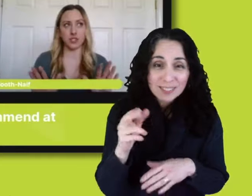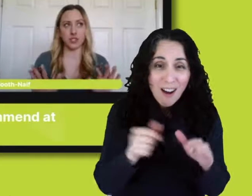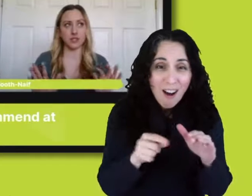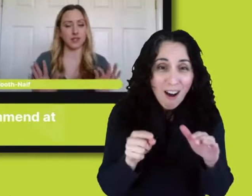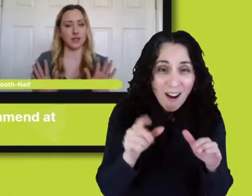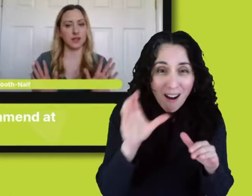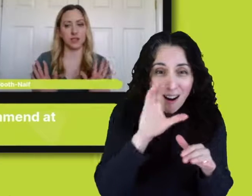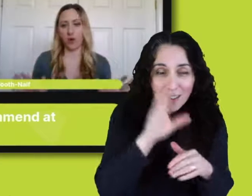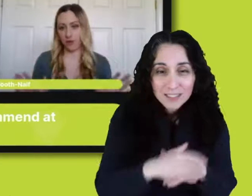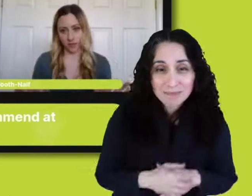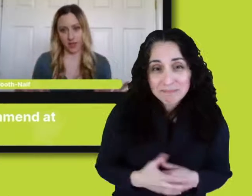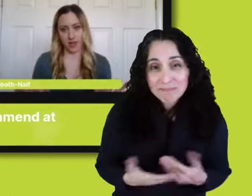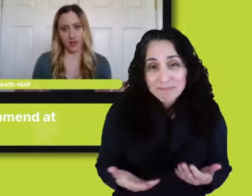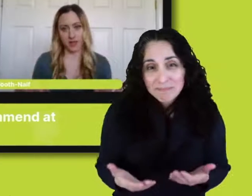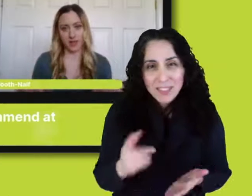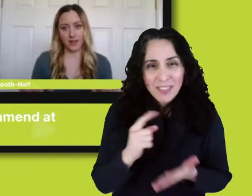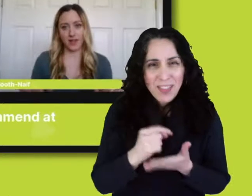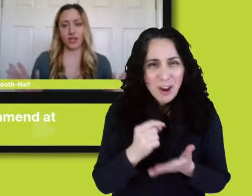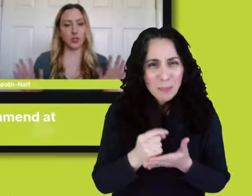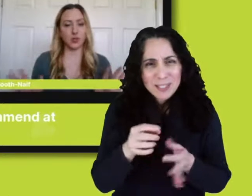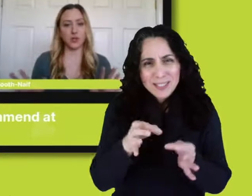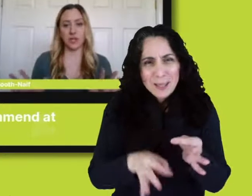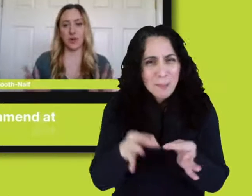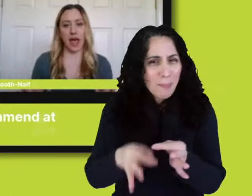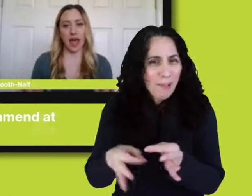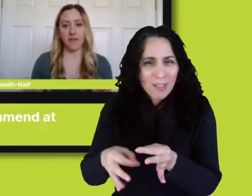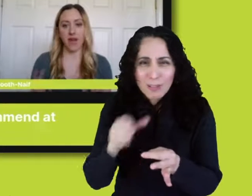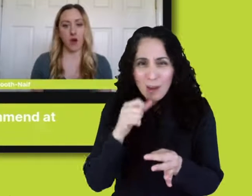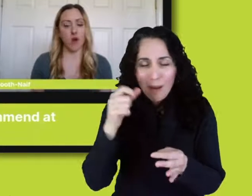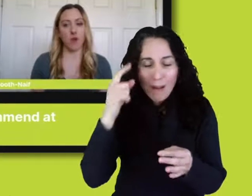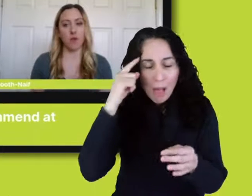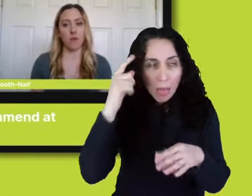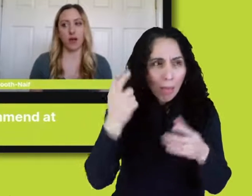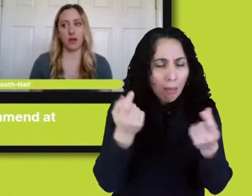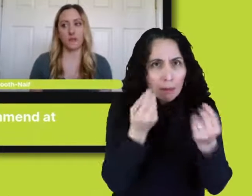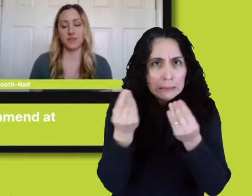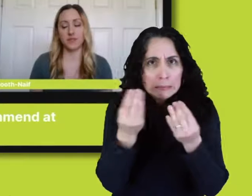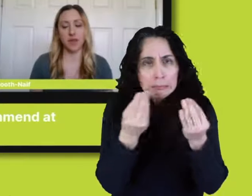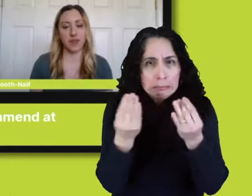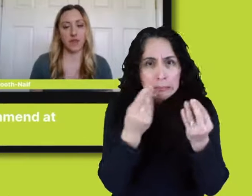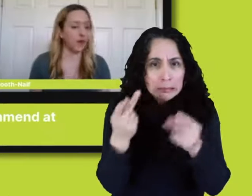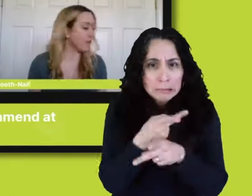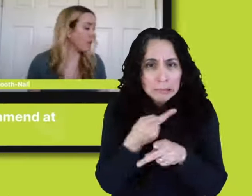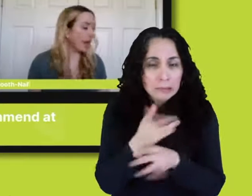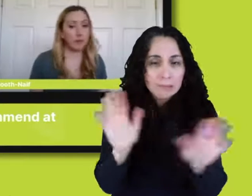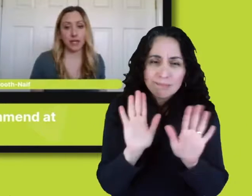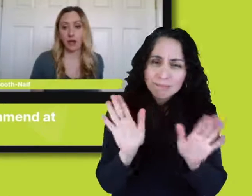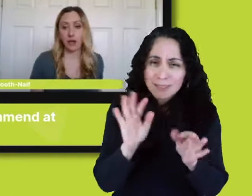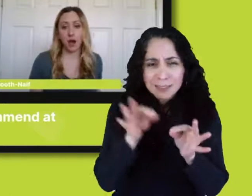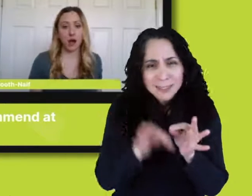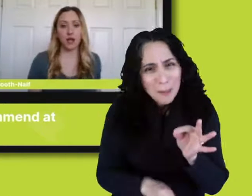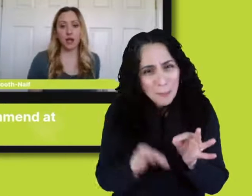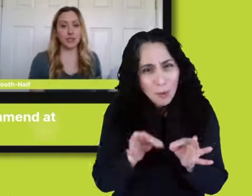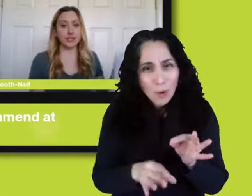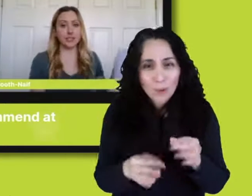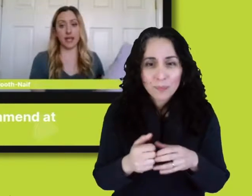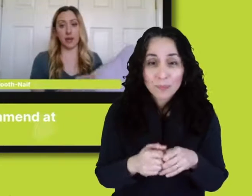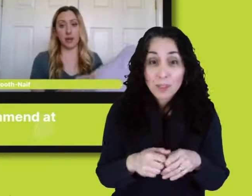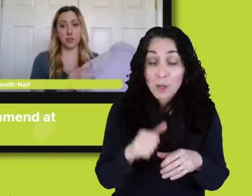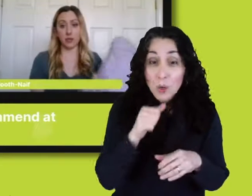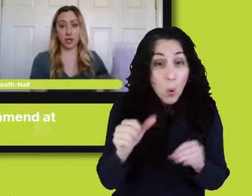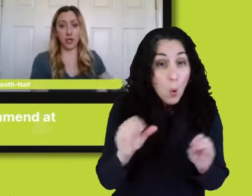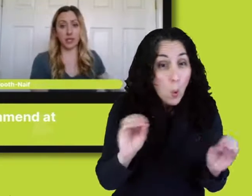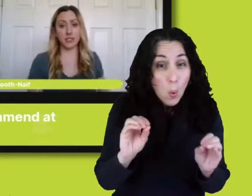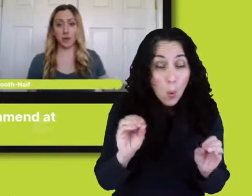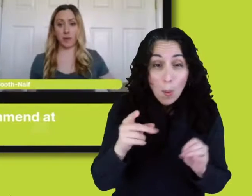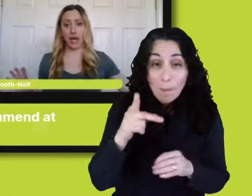Therapy can just, don't overthink it. Use what you have at home to make it fun. If you don't have a peanut ball, sit on a